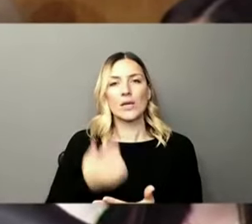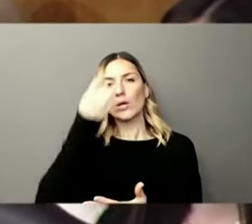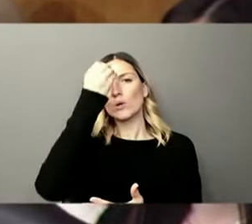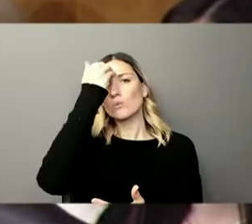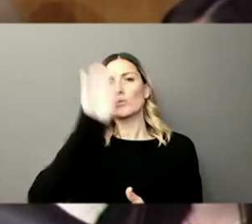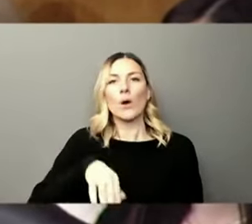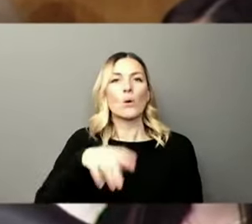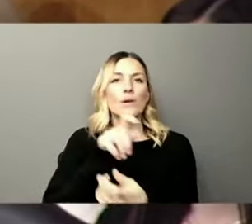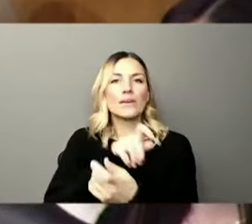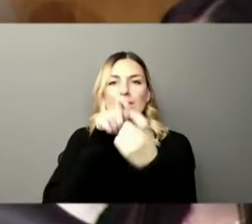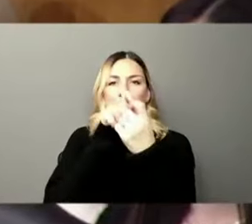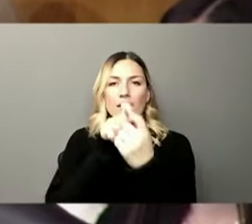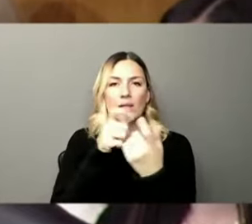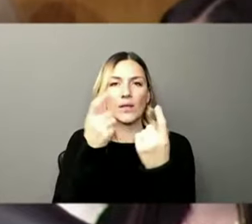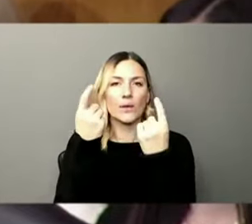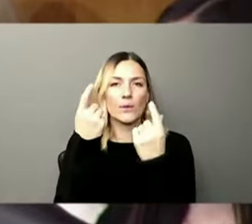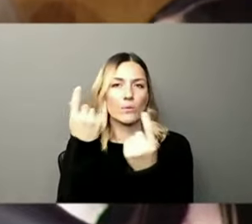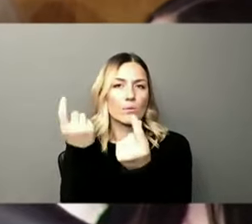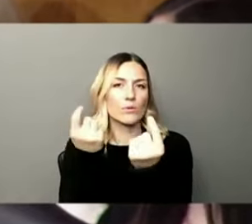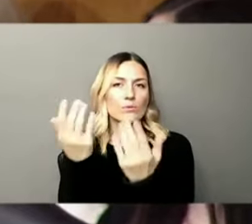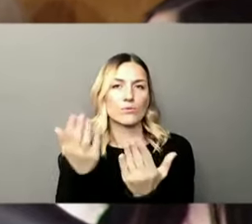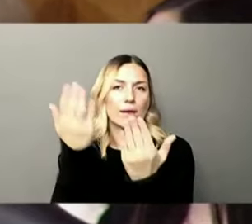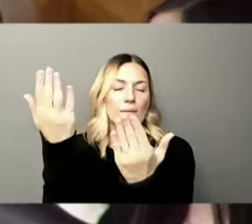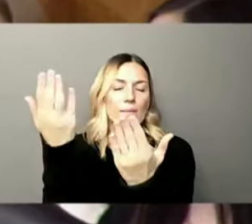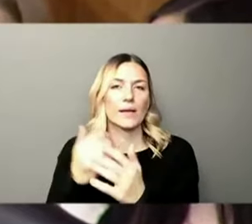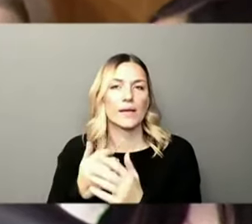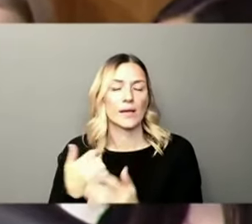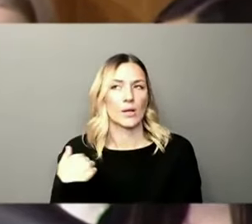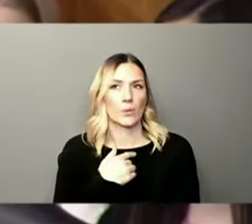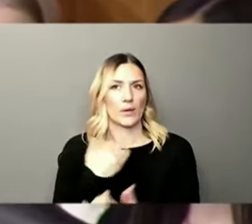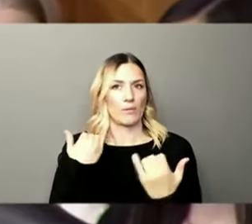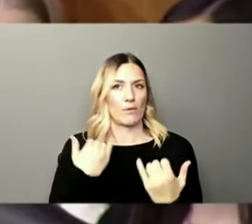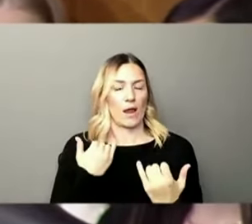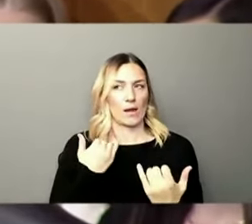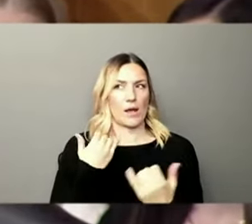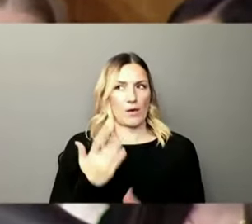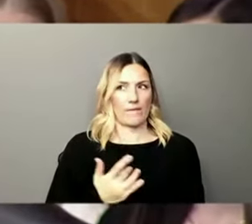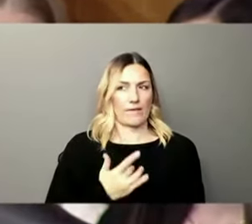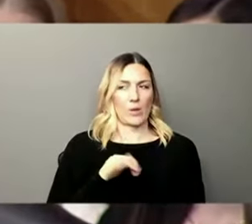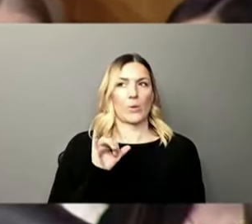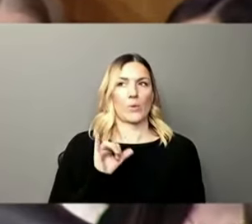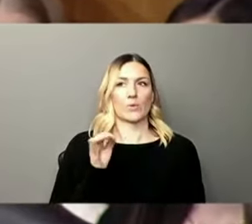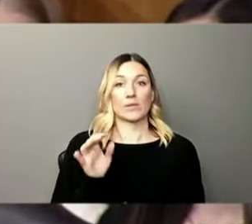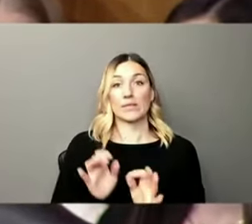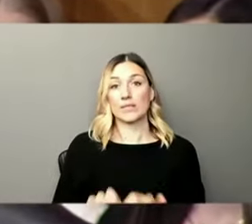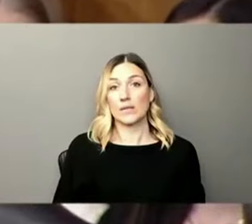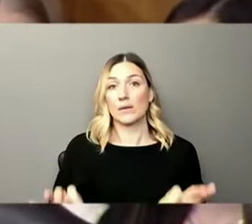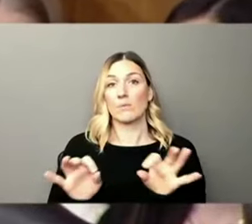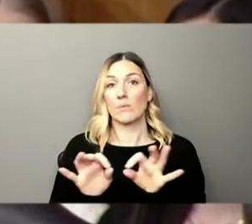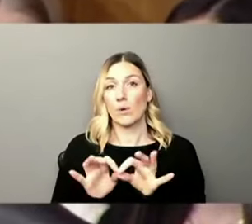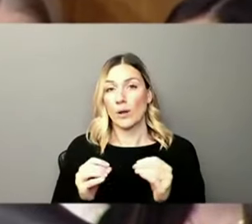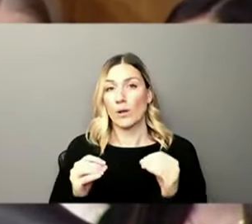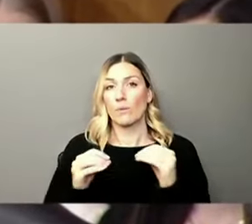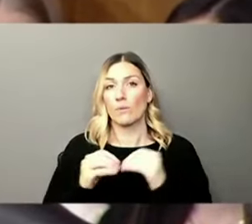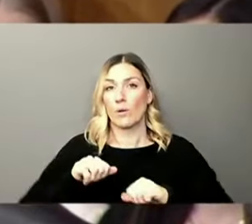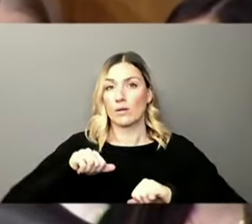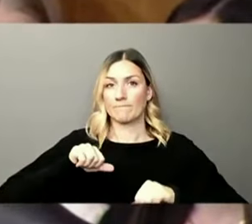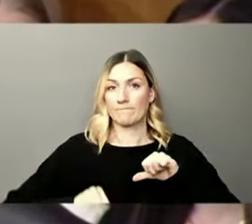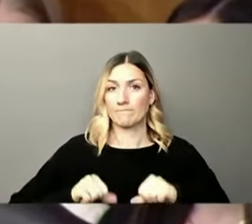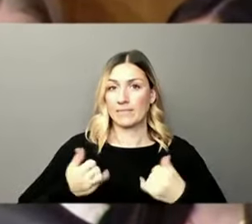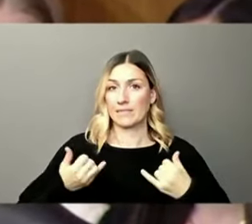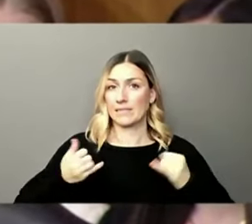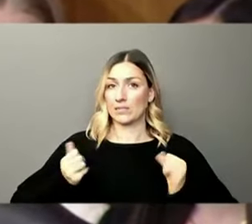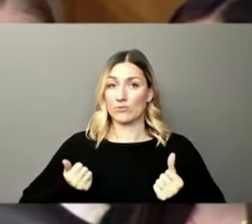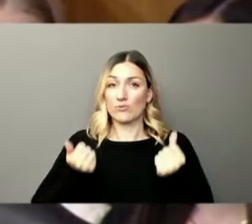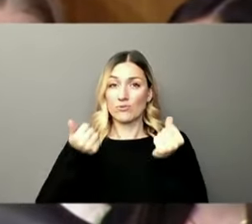you can recommend and not. And I think what we're seeing is the necessity of dealing with more uncertainty and being able to